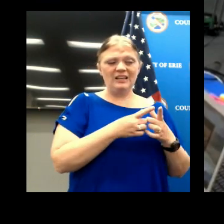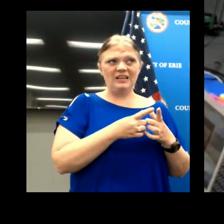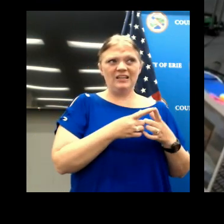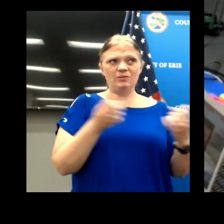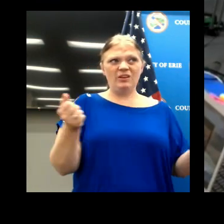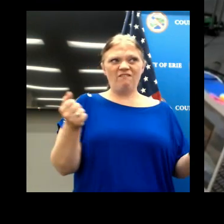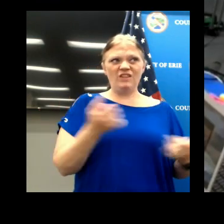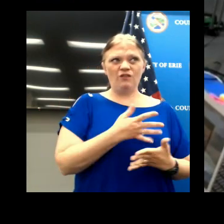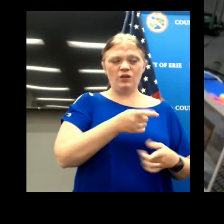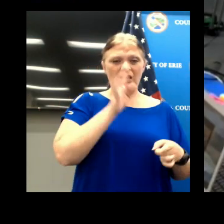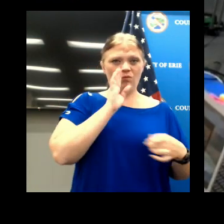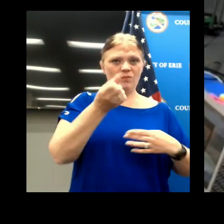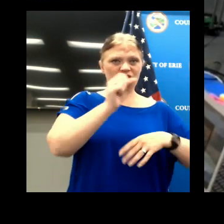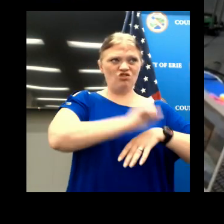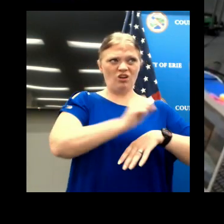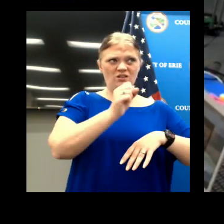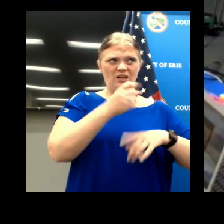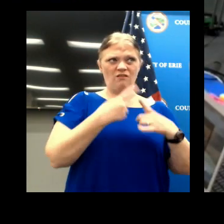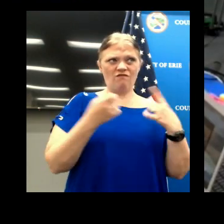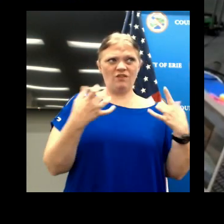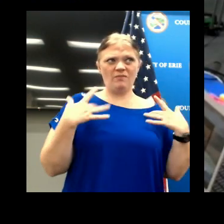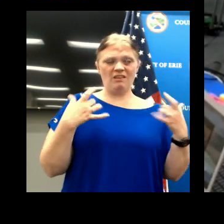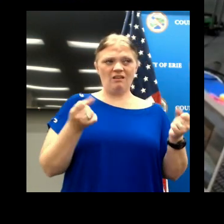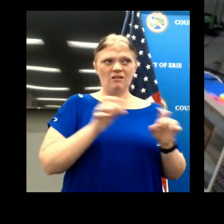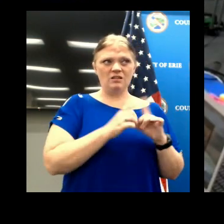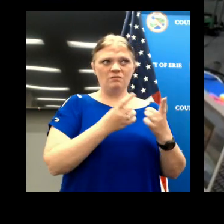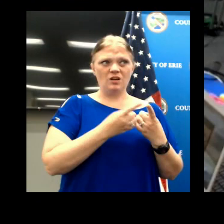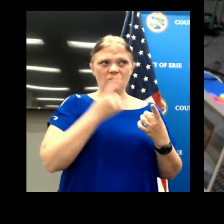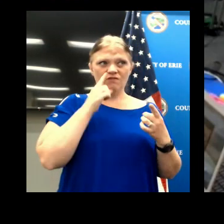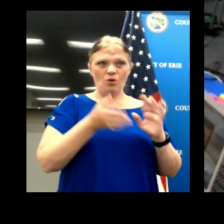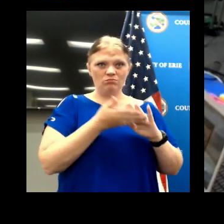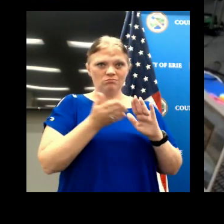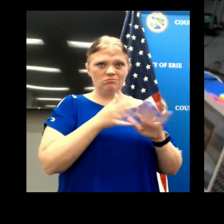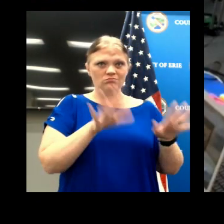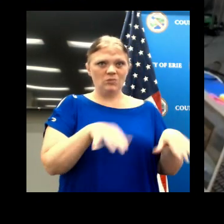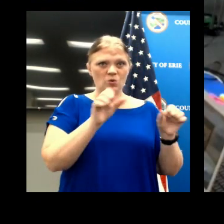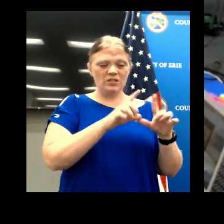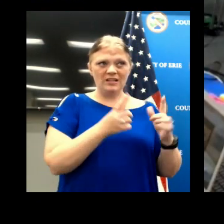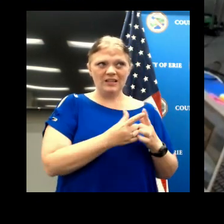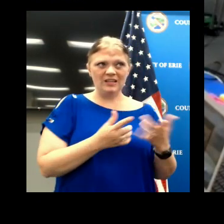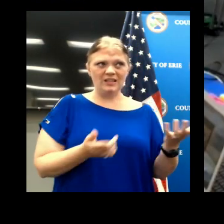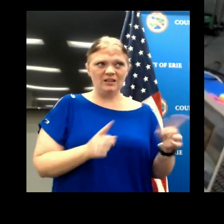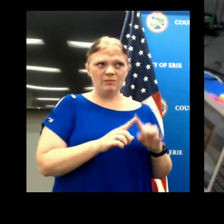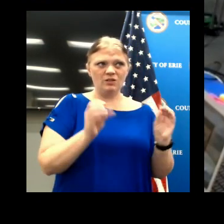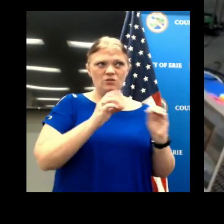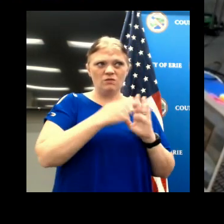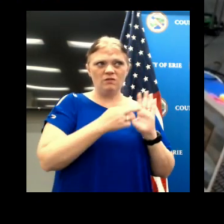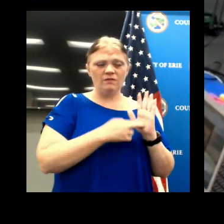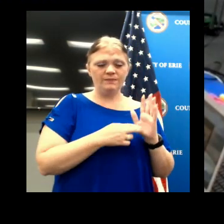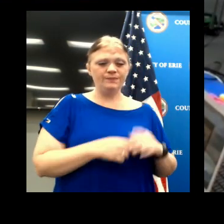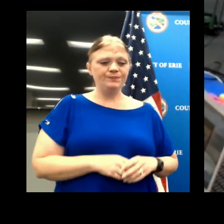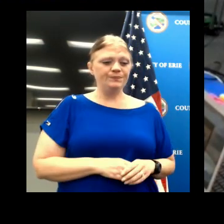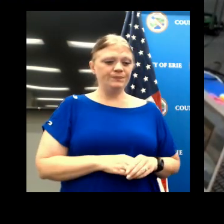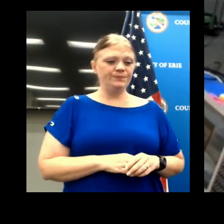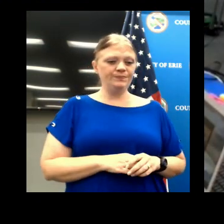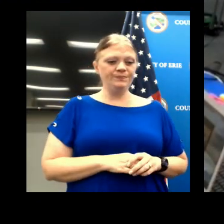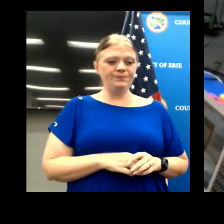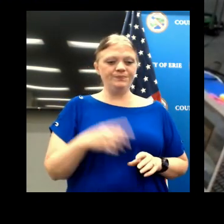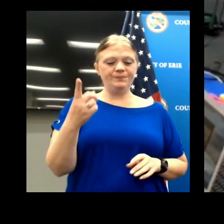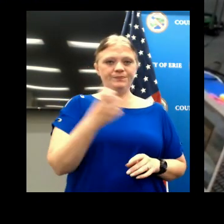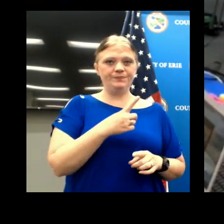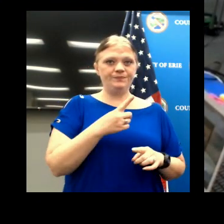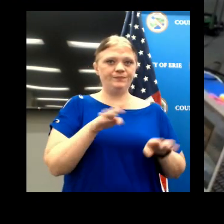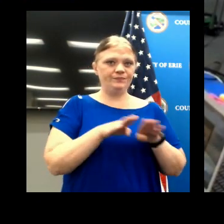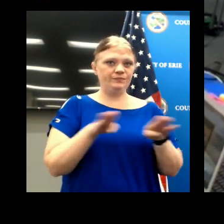fearful that they will be shut down by the health department for operating a league, even though there's no clear guidance? So the question is, what about